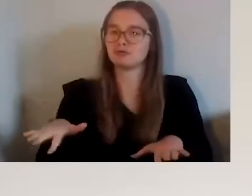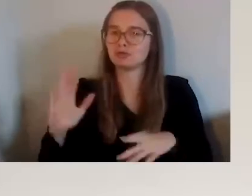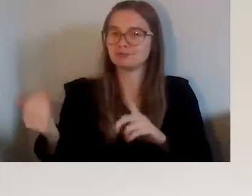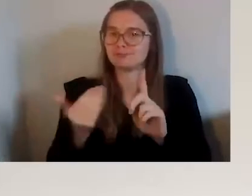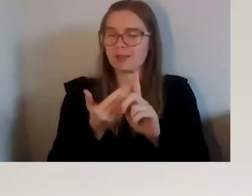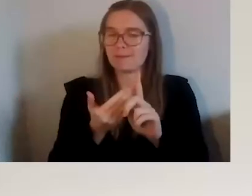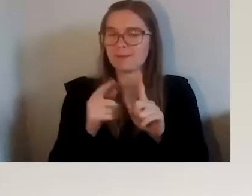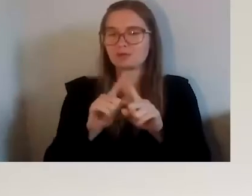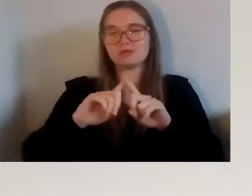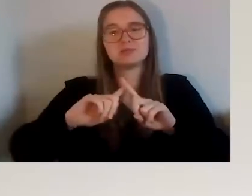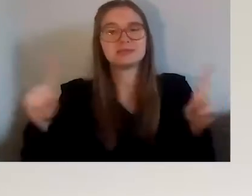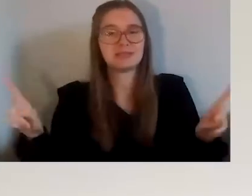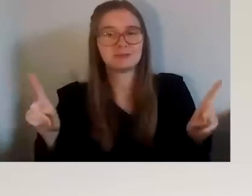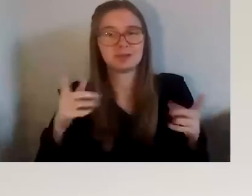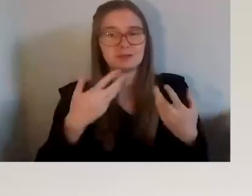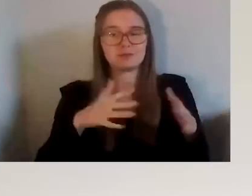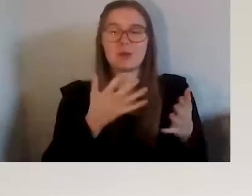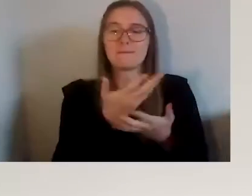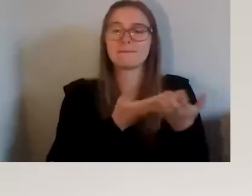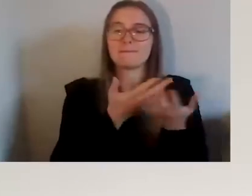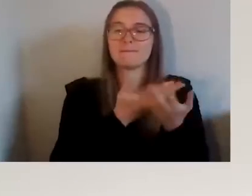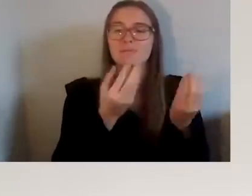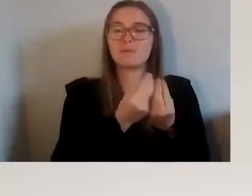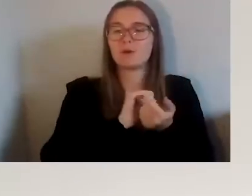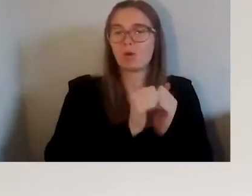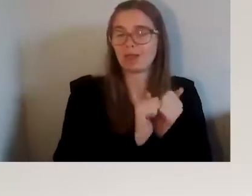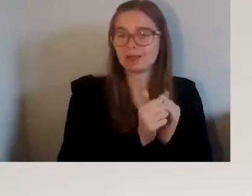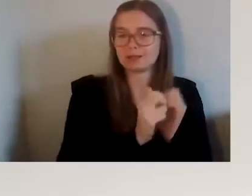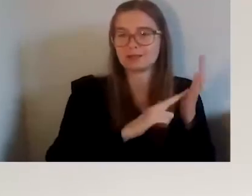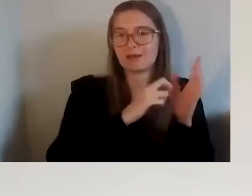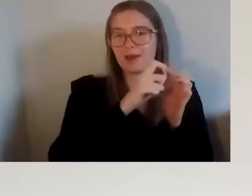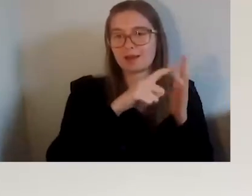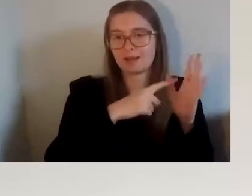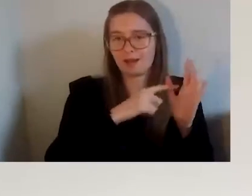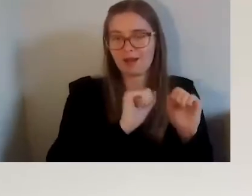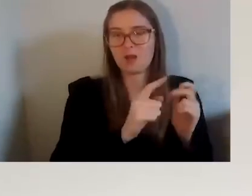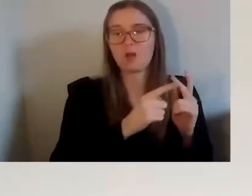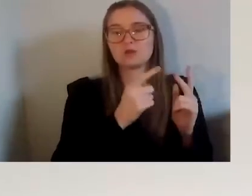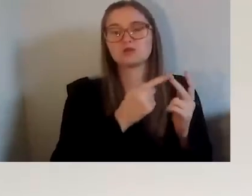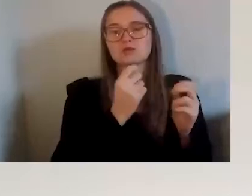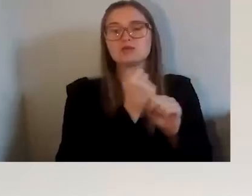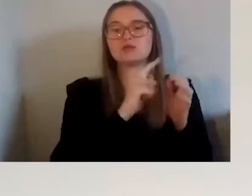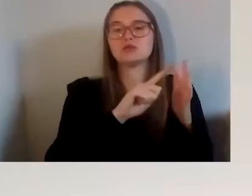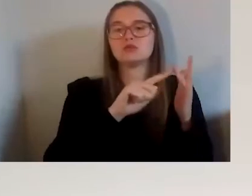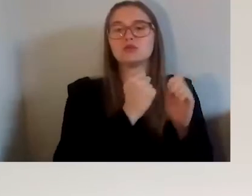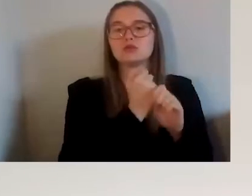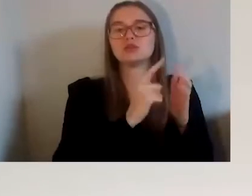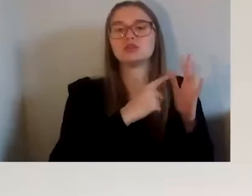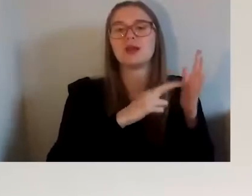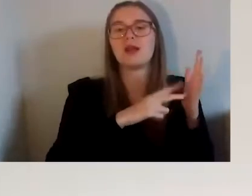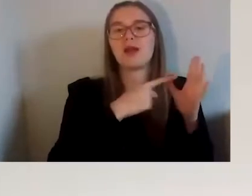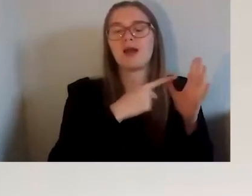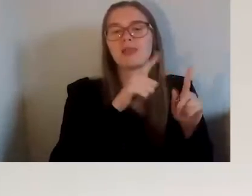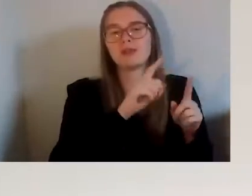it's clearly different than the one that has been treated by our colleagues Nadia and also Georgiana and Anna from the Romanian